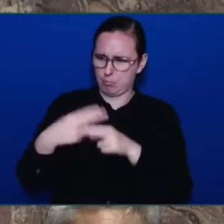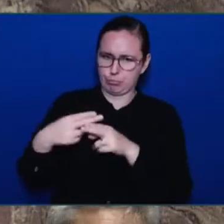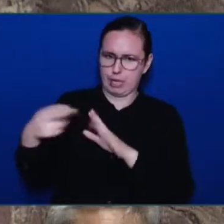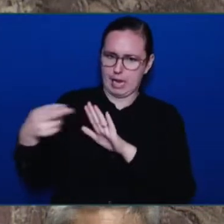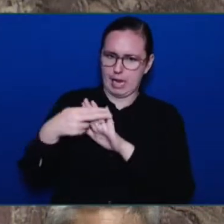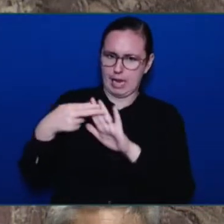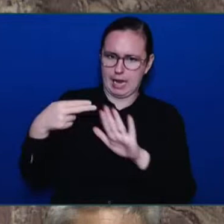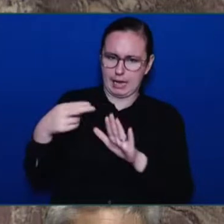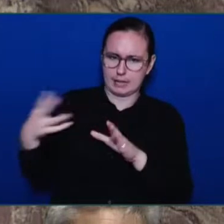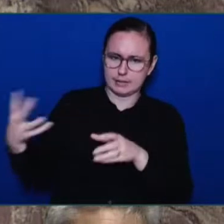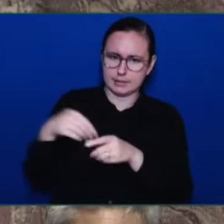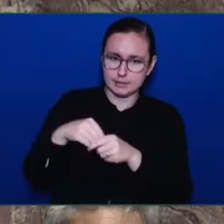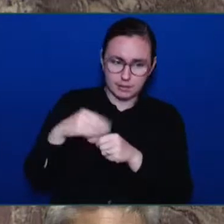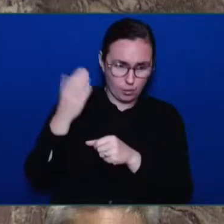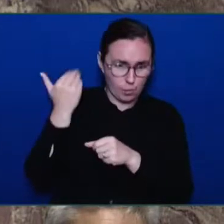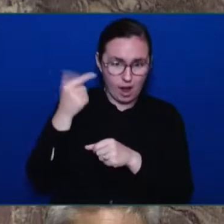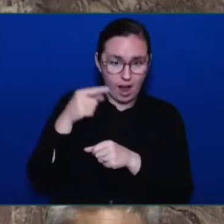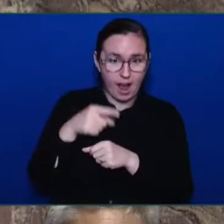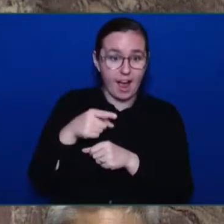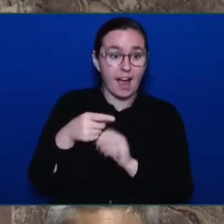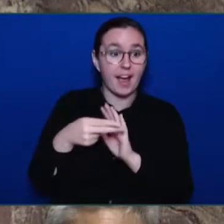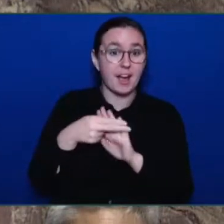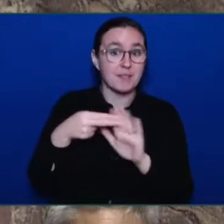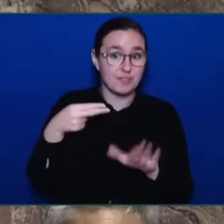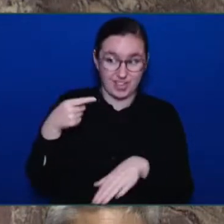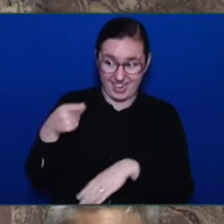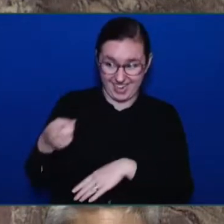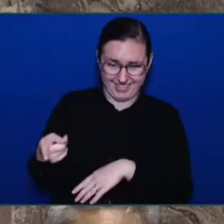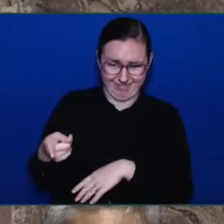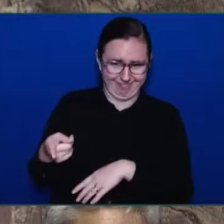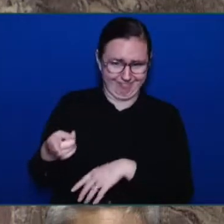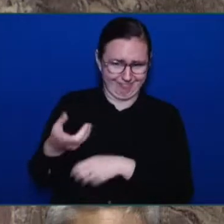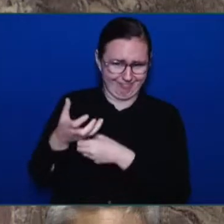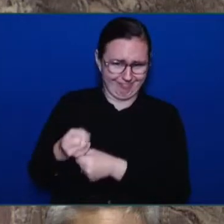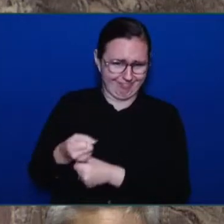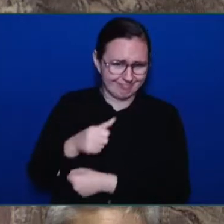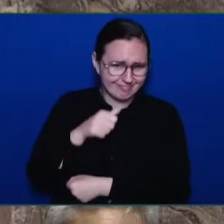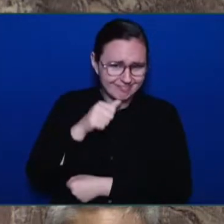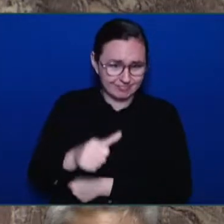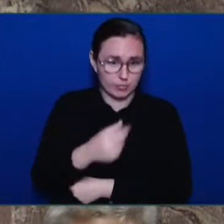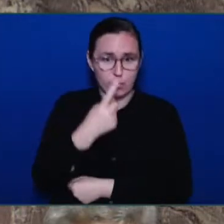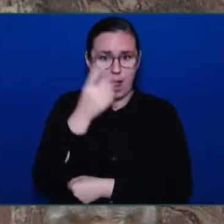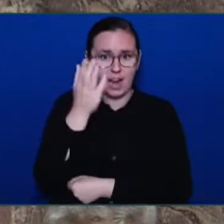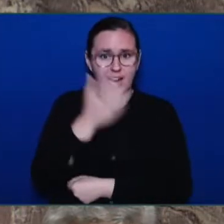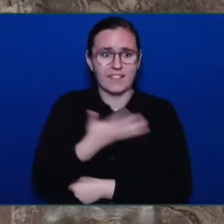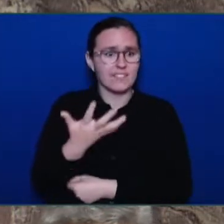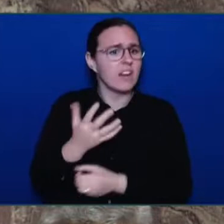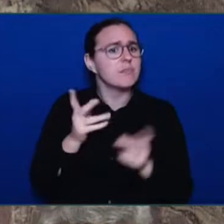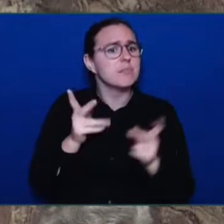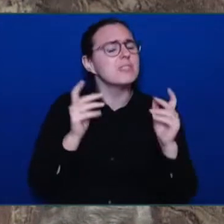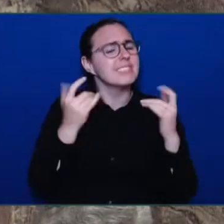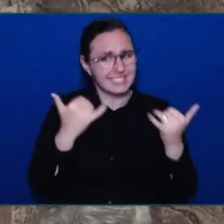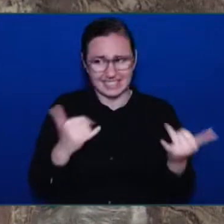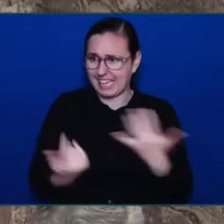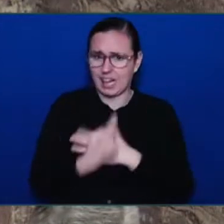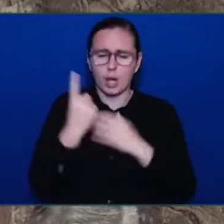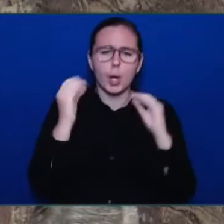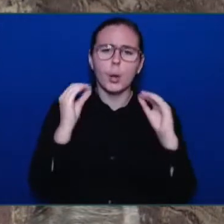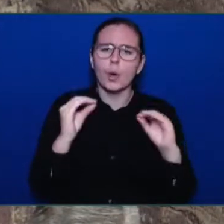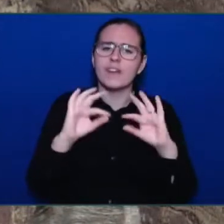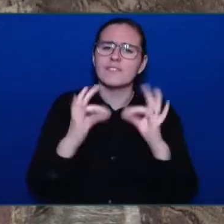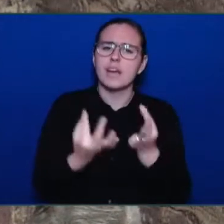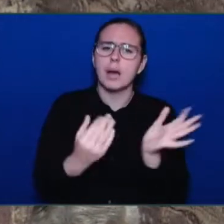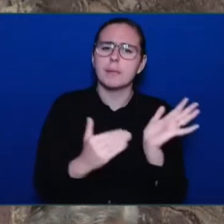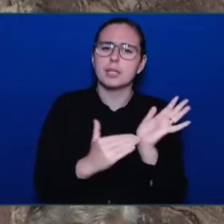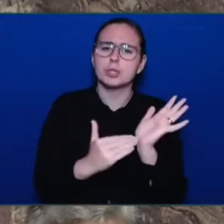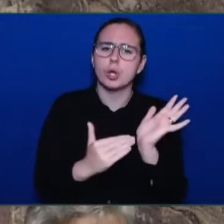5 people don't have a family doctor. Can the minister explain why cushy bureaucratic appointments are more important than